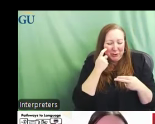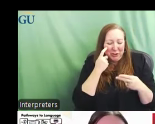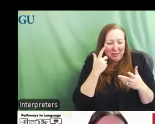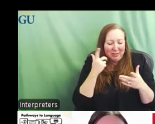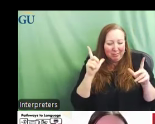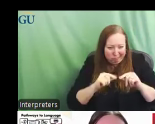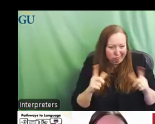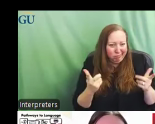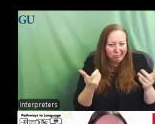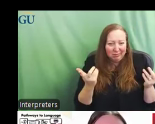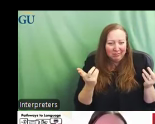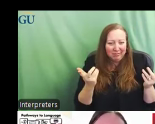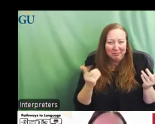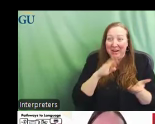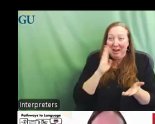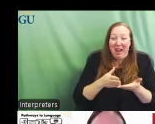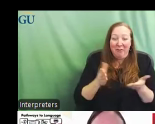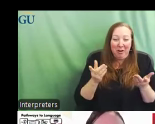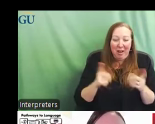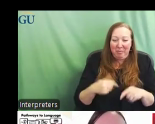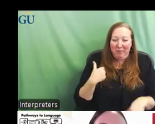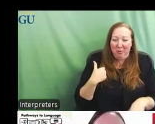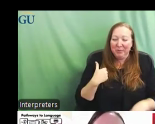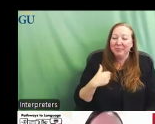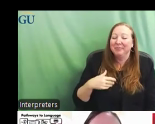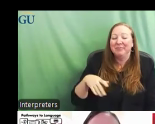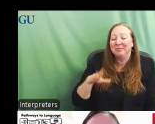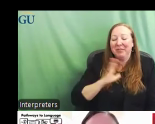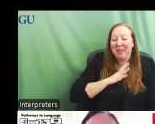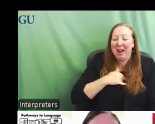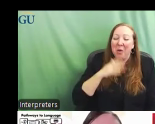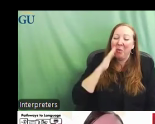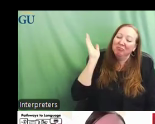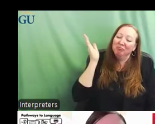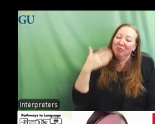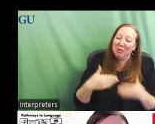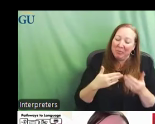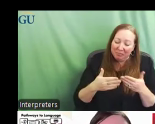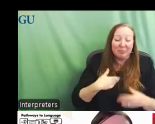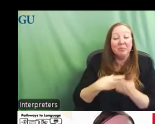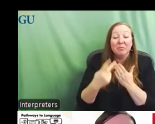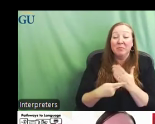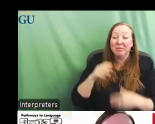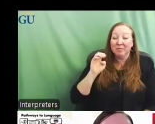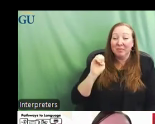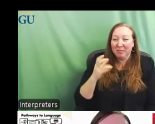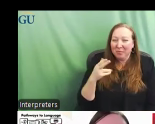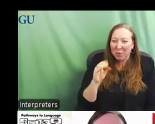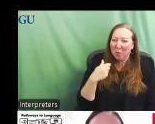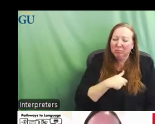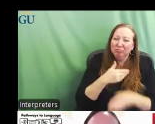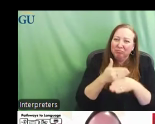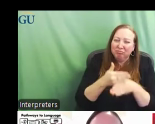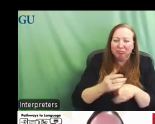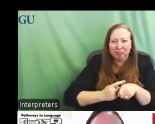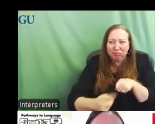happen. Well, I'll just do my spiel anyways. Project Perfect. Echo is a program that helps share specialized knowledge with professionals.